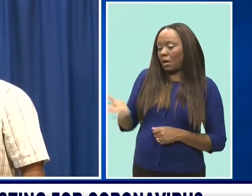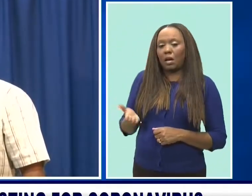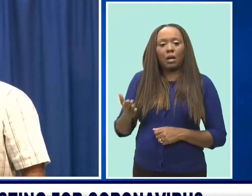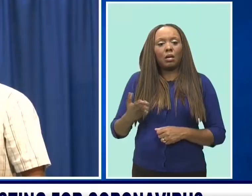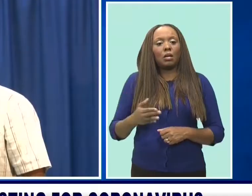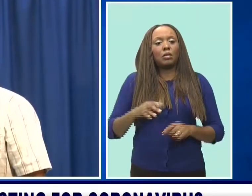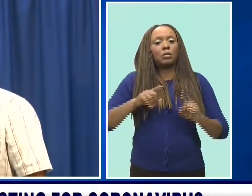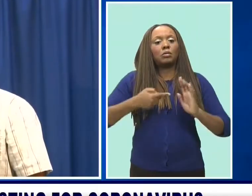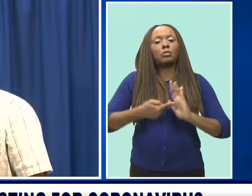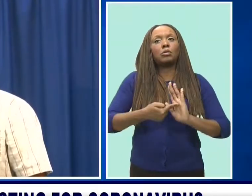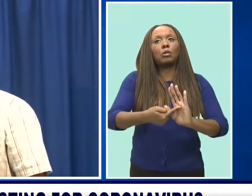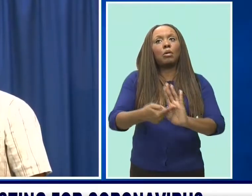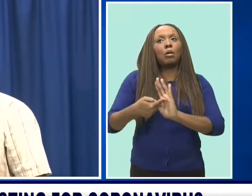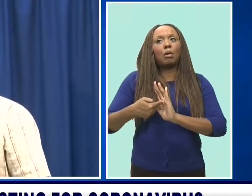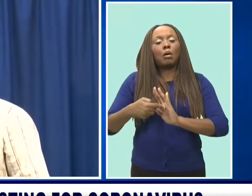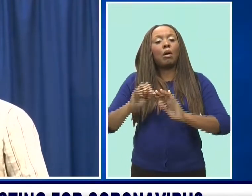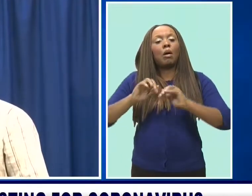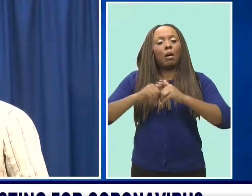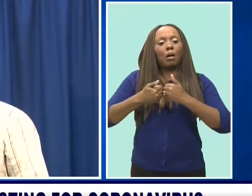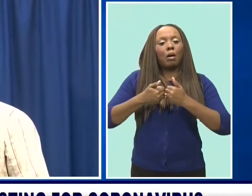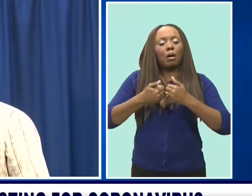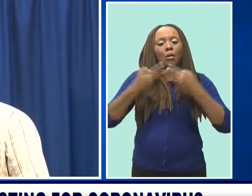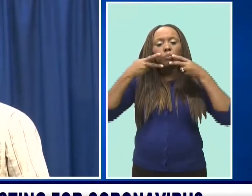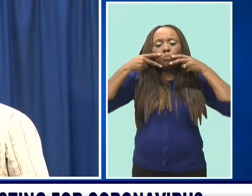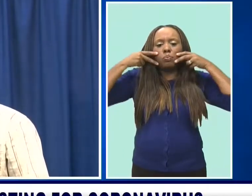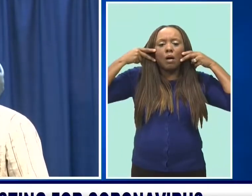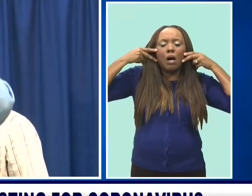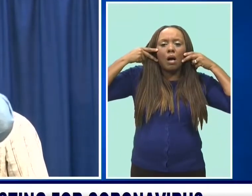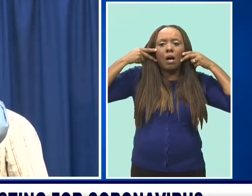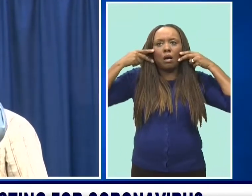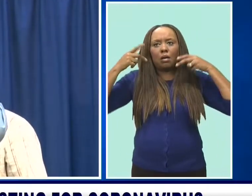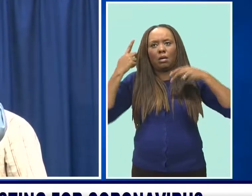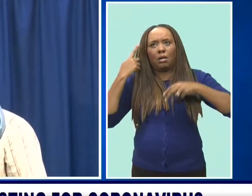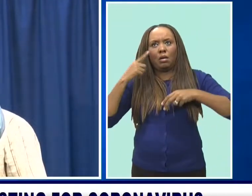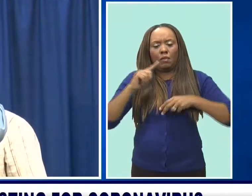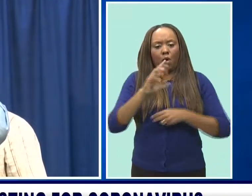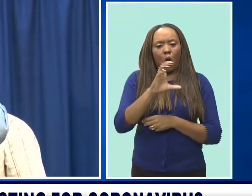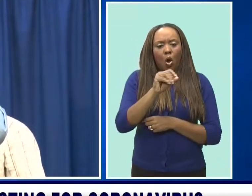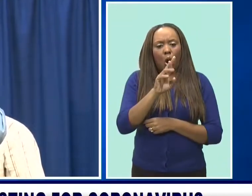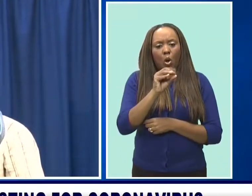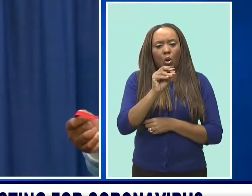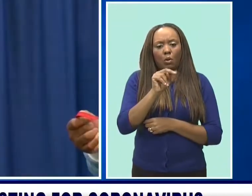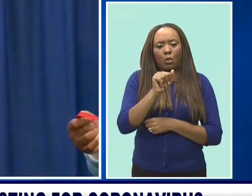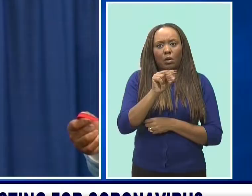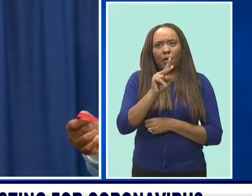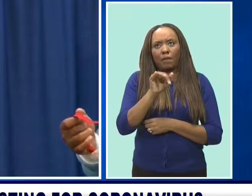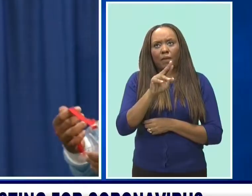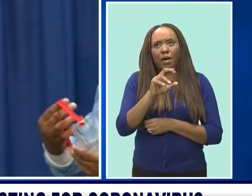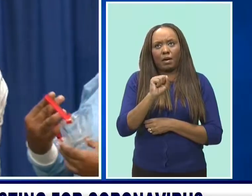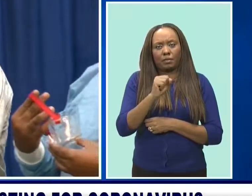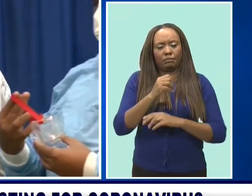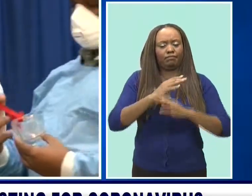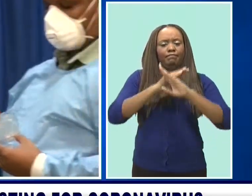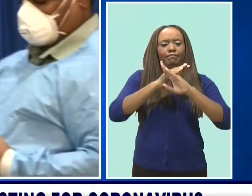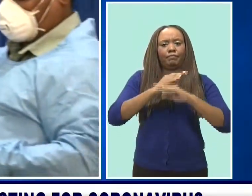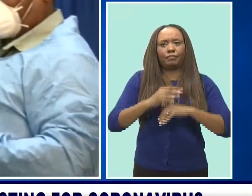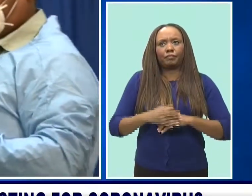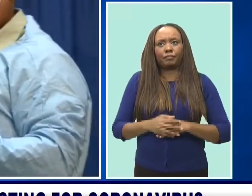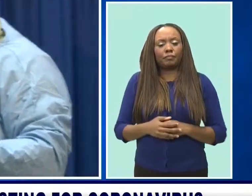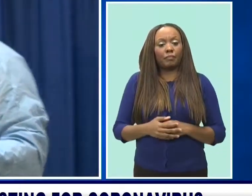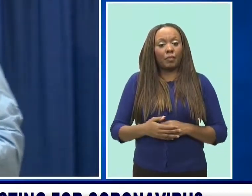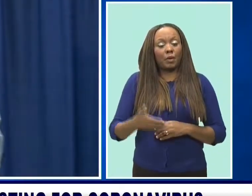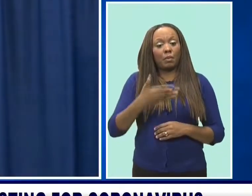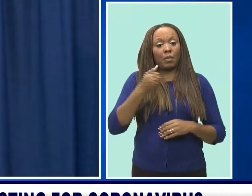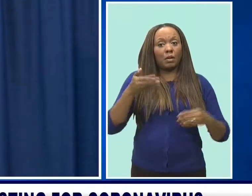demonstrations and explanations of the practices to be adopted to keep the novel coronavirus at bay. They included the best solutions to be used